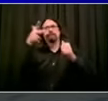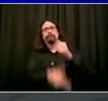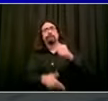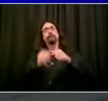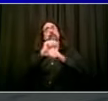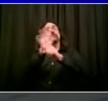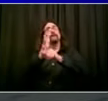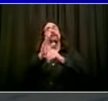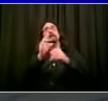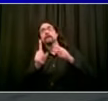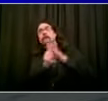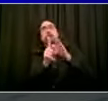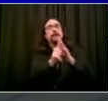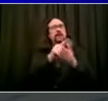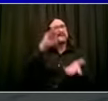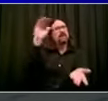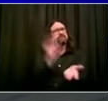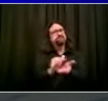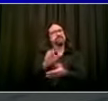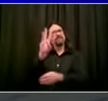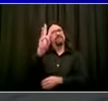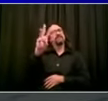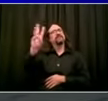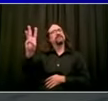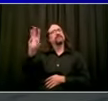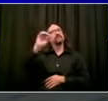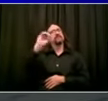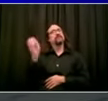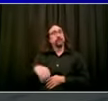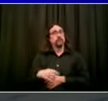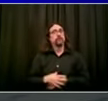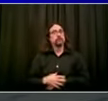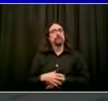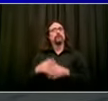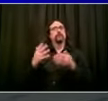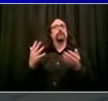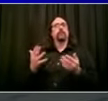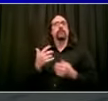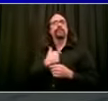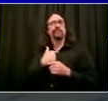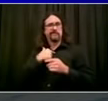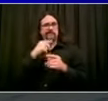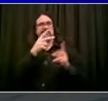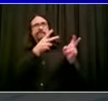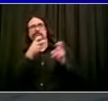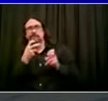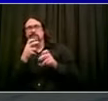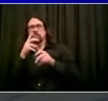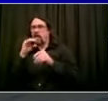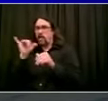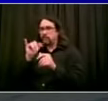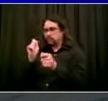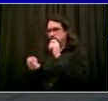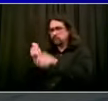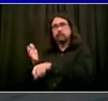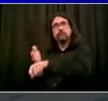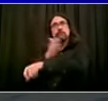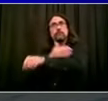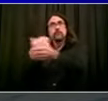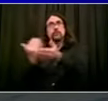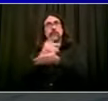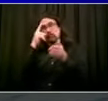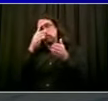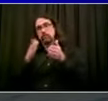novel strategies. First, we've brought in our 13 mobile units and put them in strategic locations. Next,